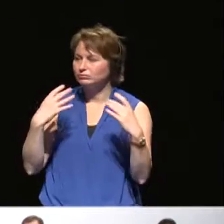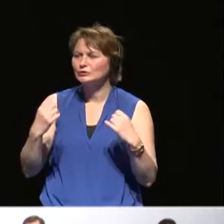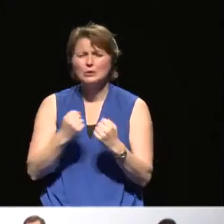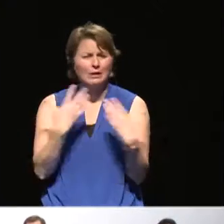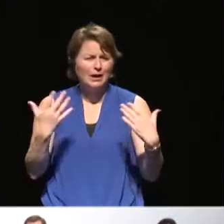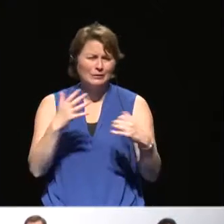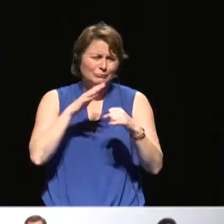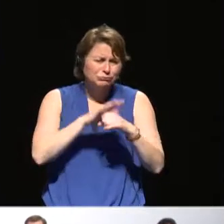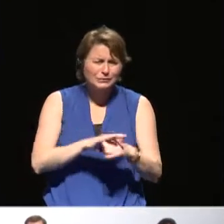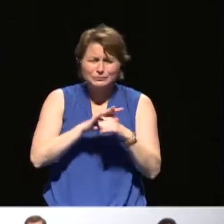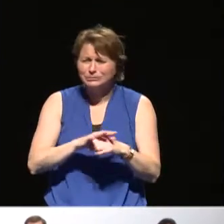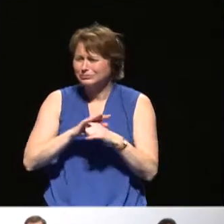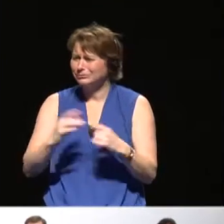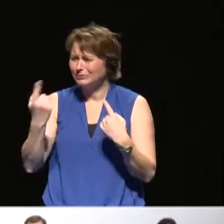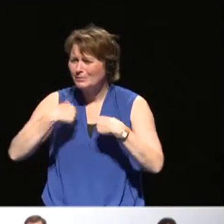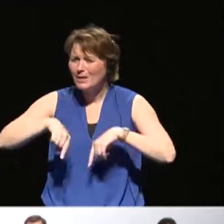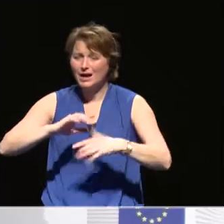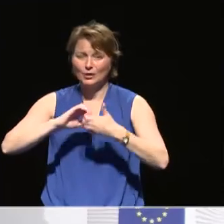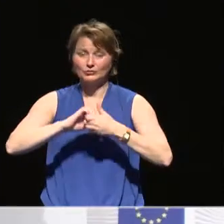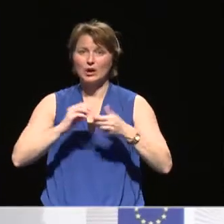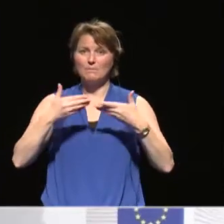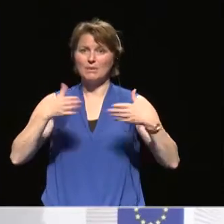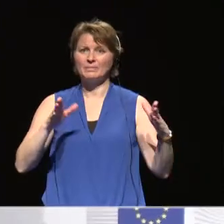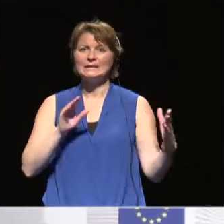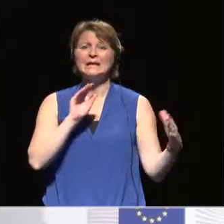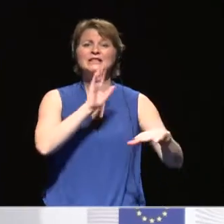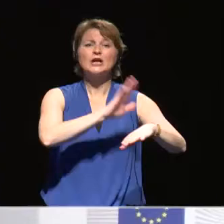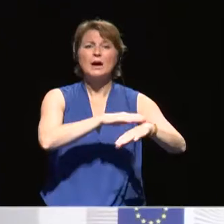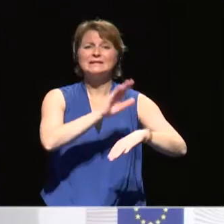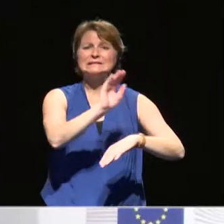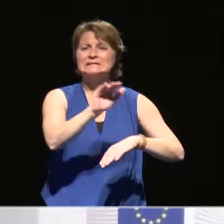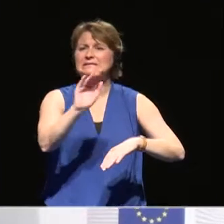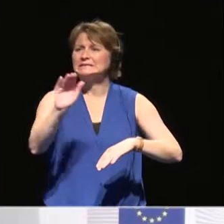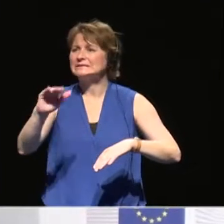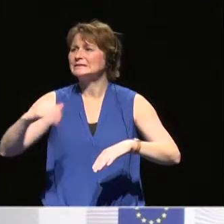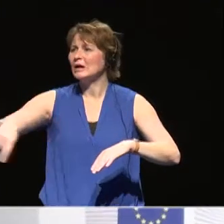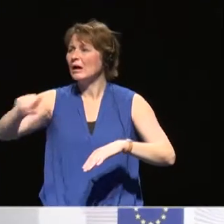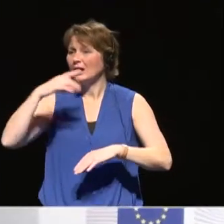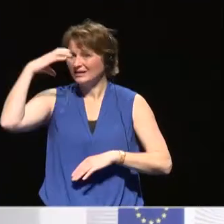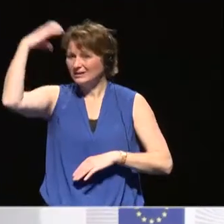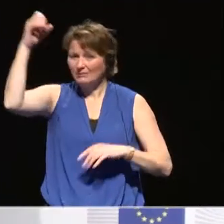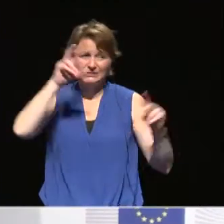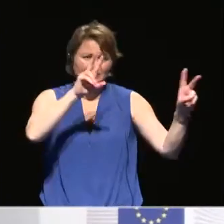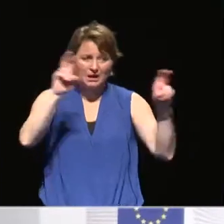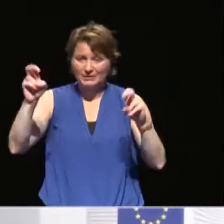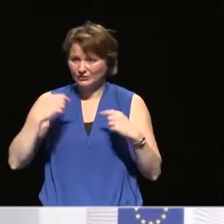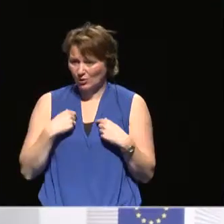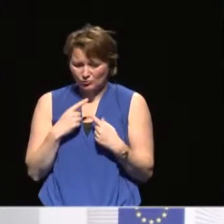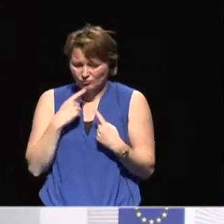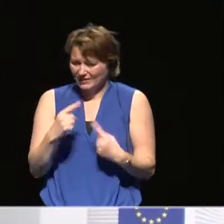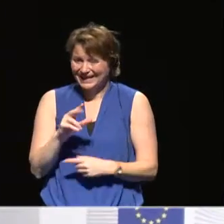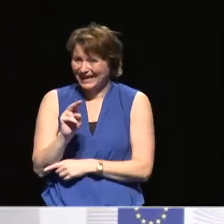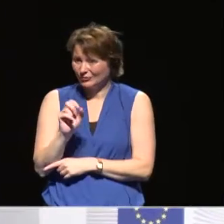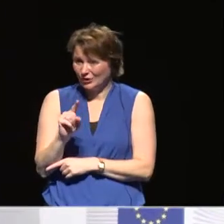and public expectation on my organization to comment on all aspects of governance issues in the country, because we have very limited NGOs